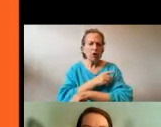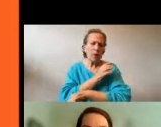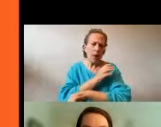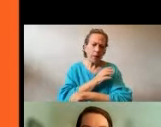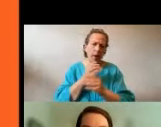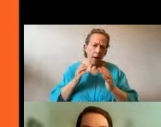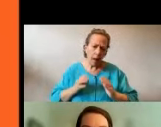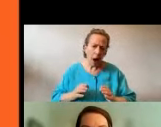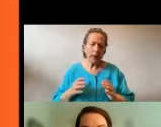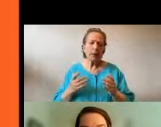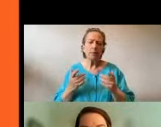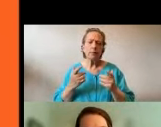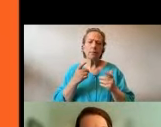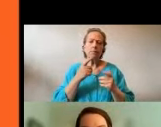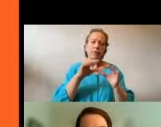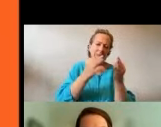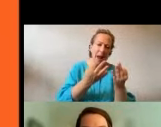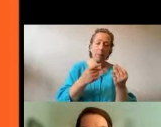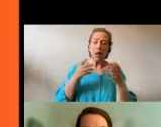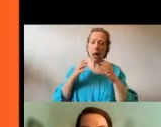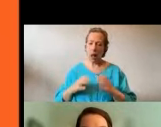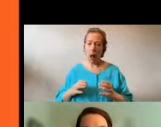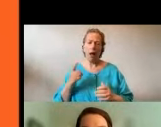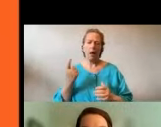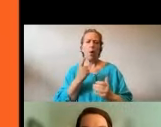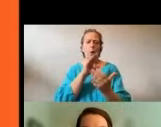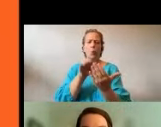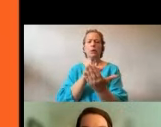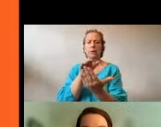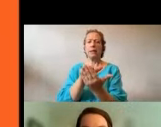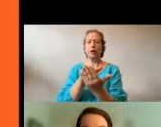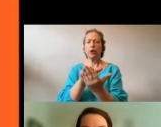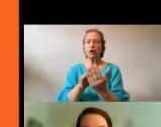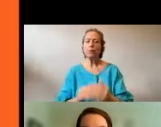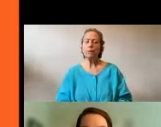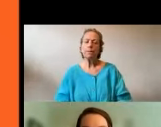kind of being in the center. So that is one thing that does come up sometimes.